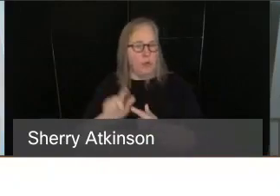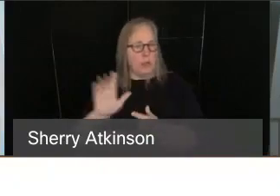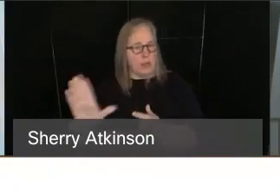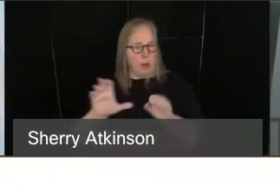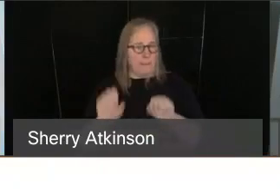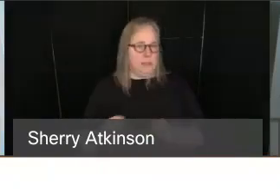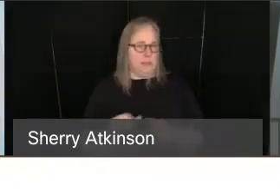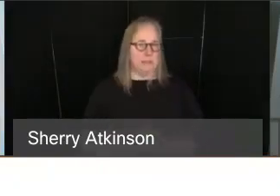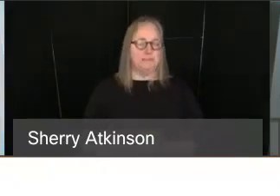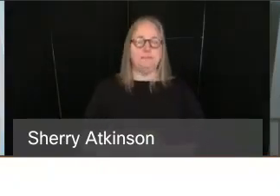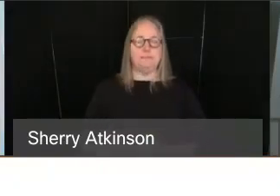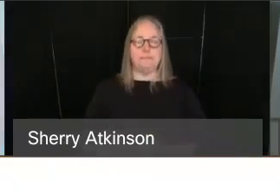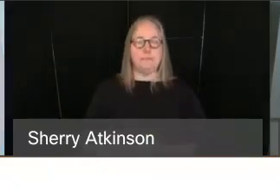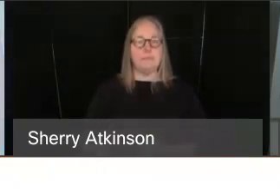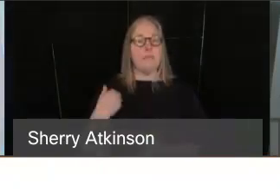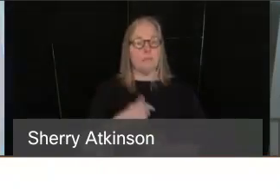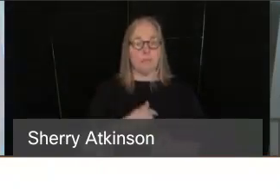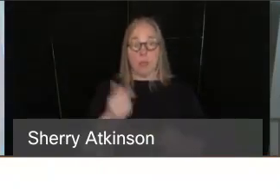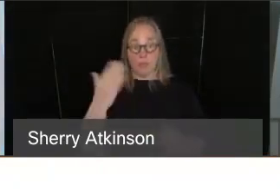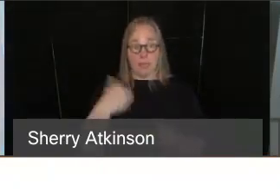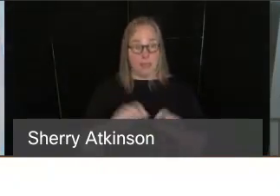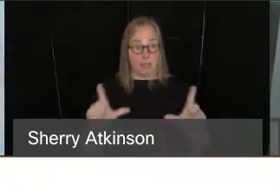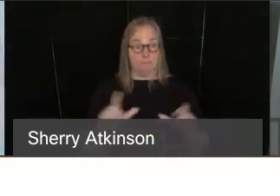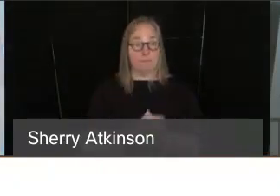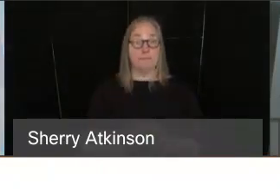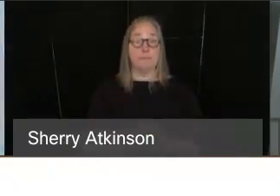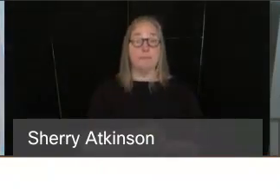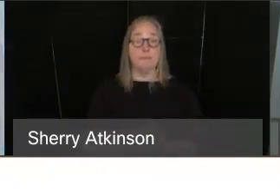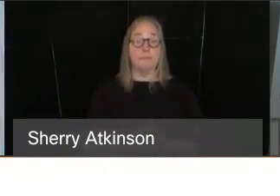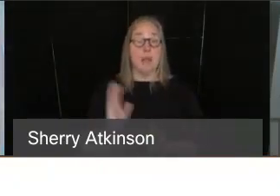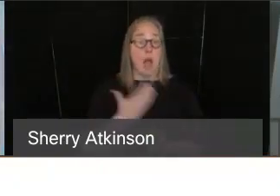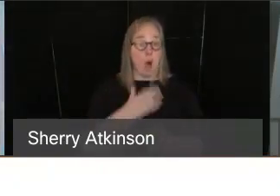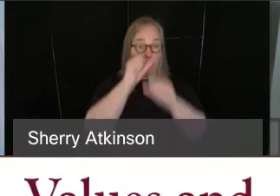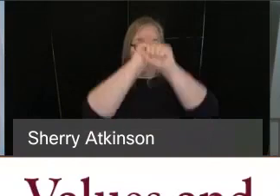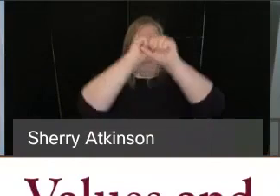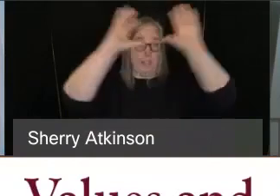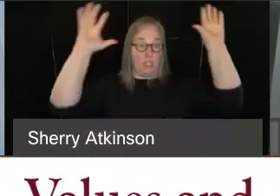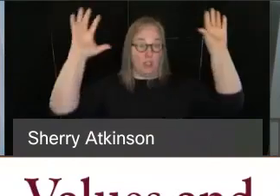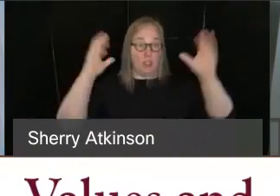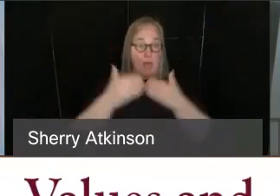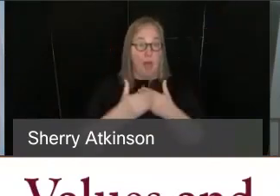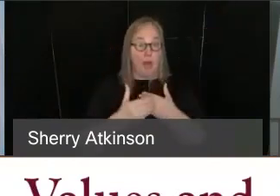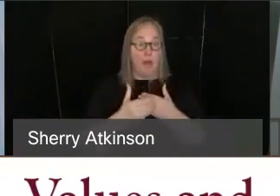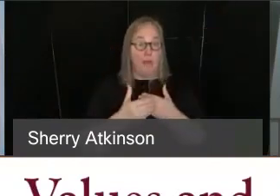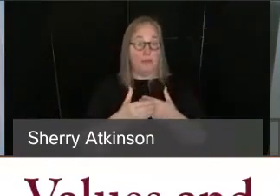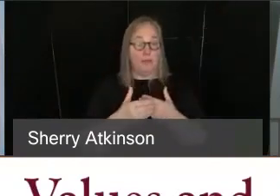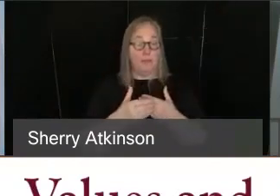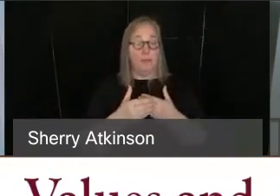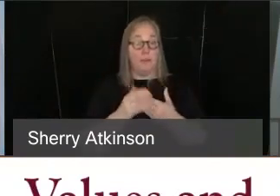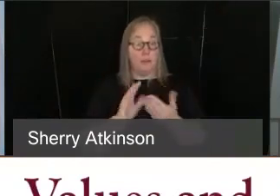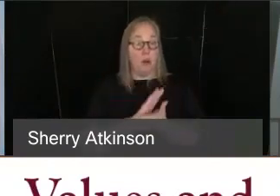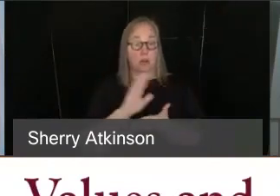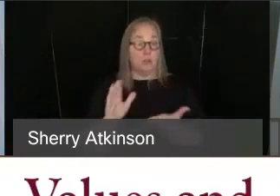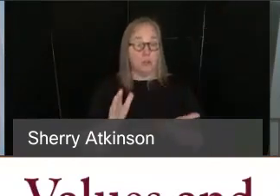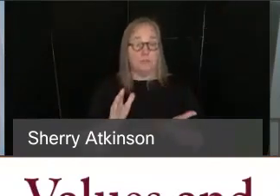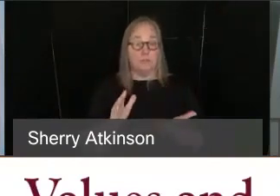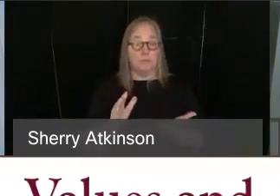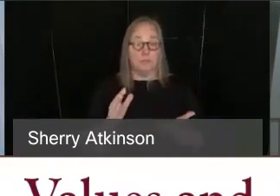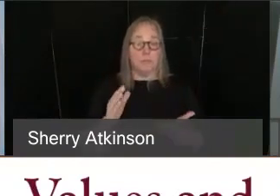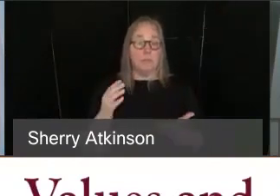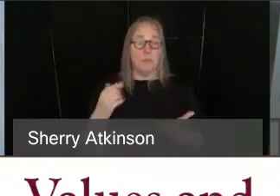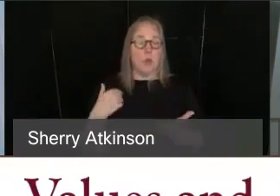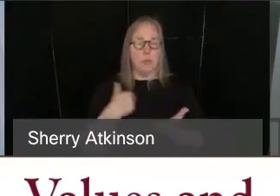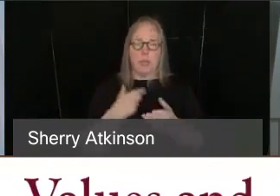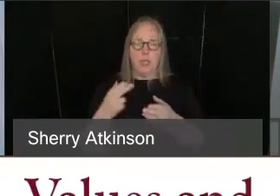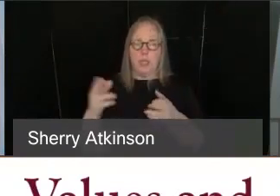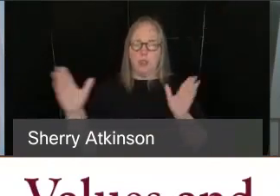abilities. We can move on to the next one. Our vision at the college is we shortened our vision a number